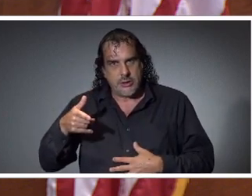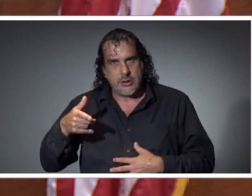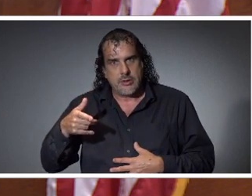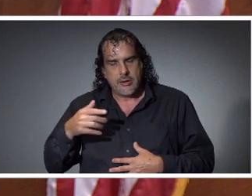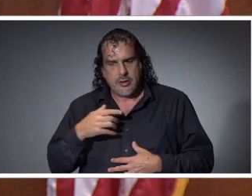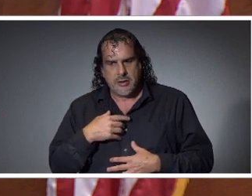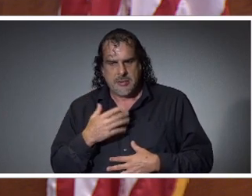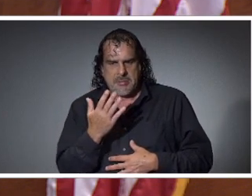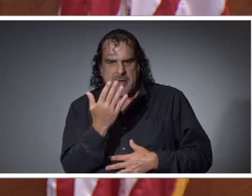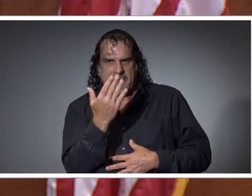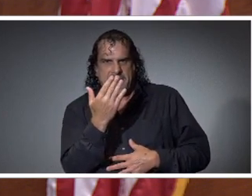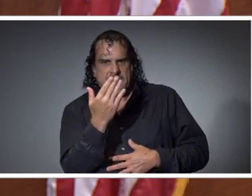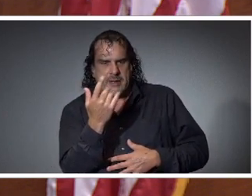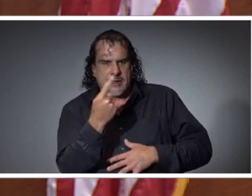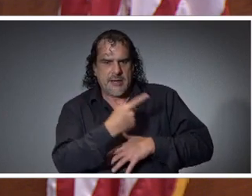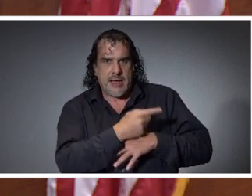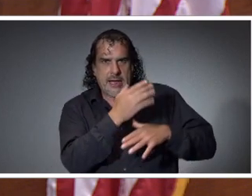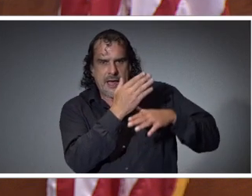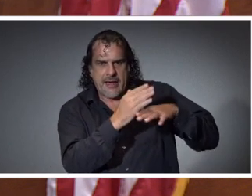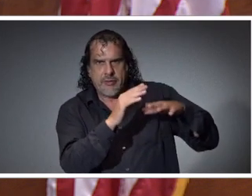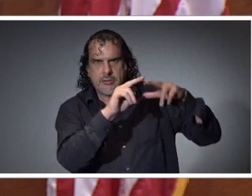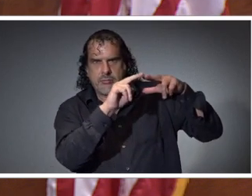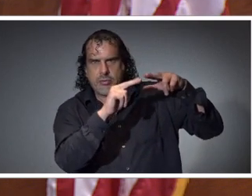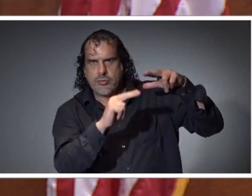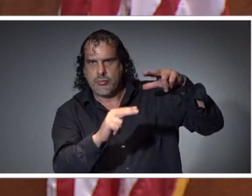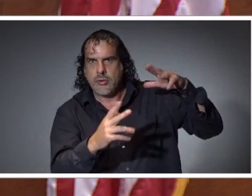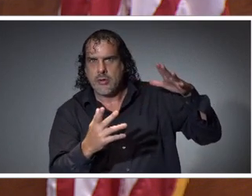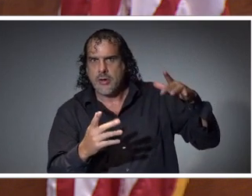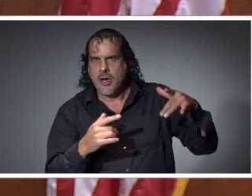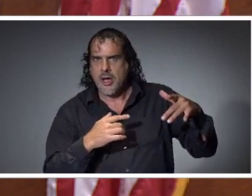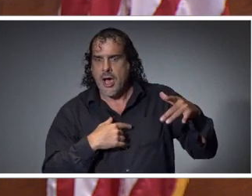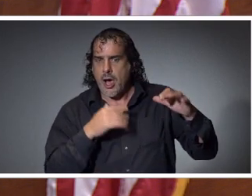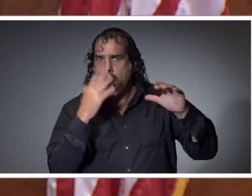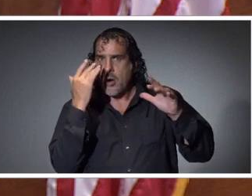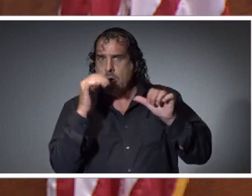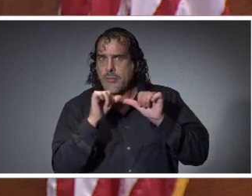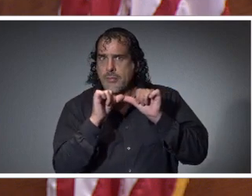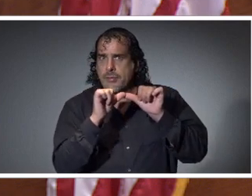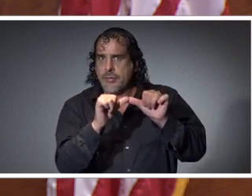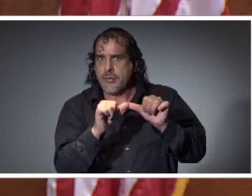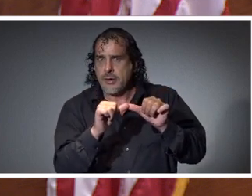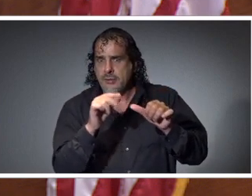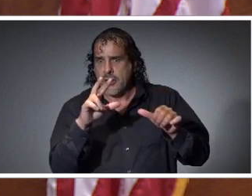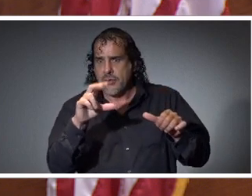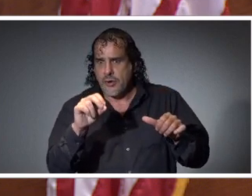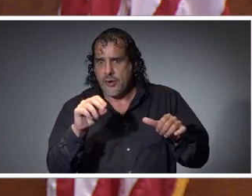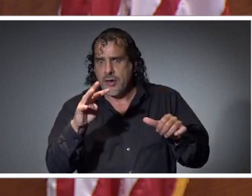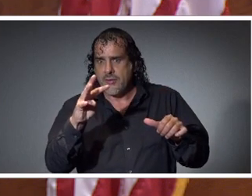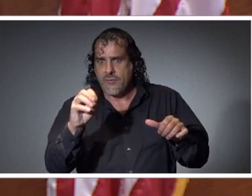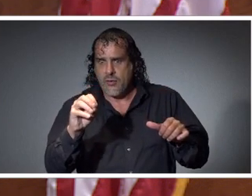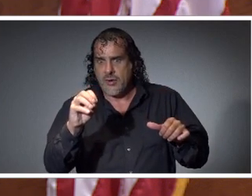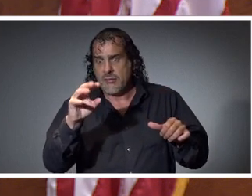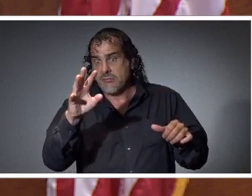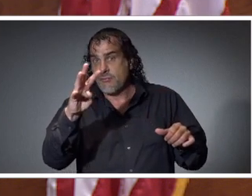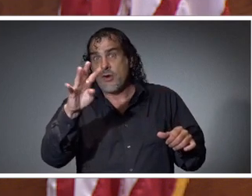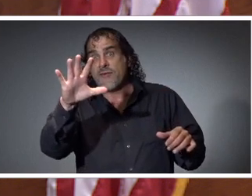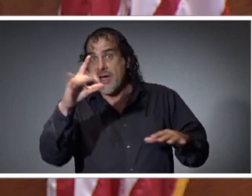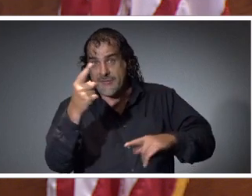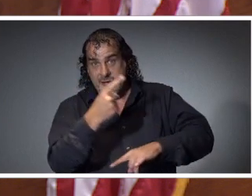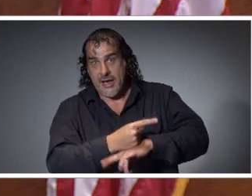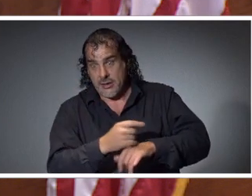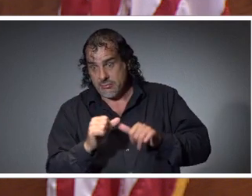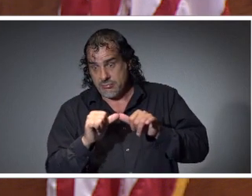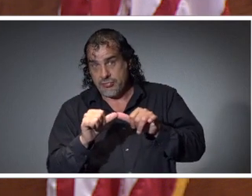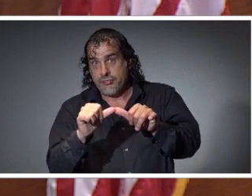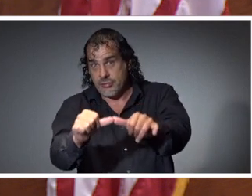day trend. I hope that continues, and it needs to continue for another 30 to 45 days so that we head